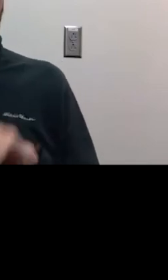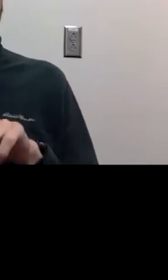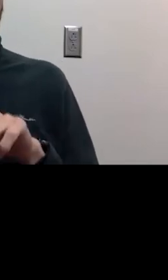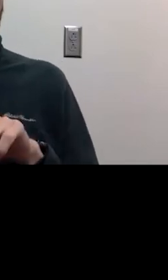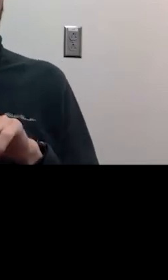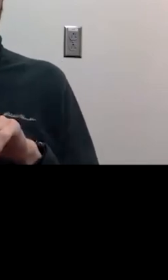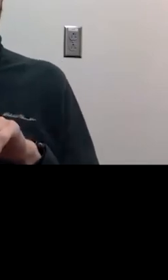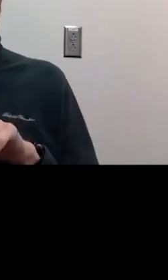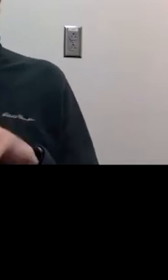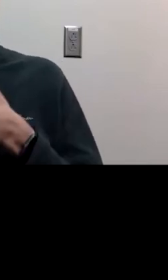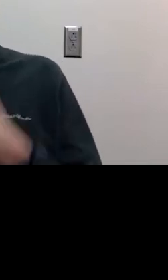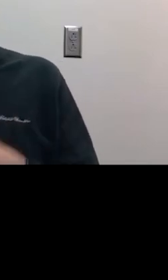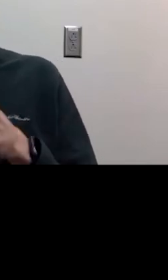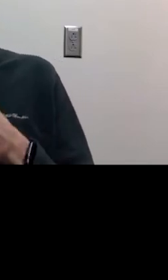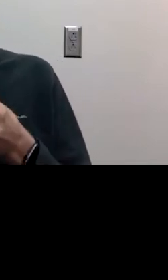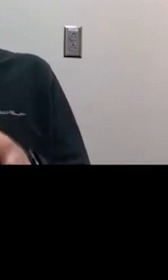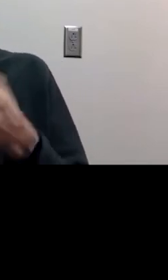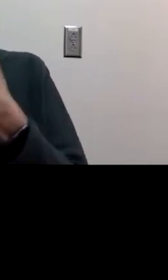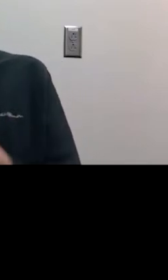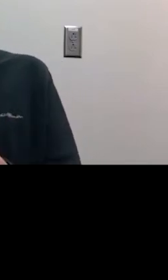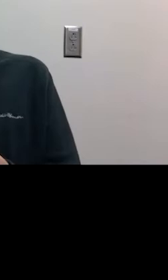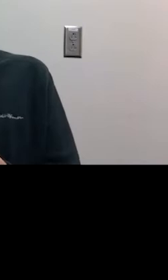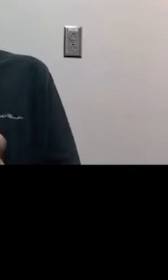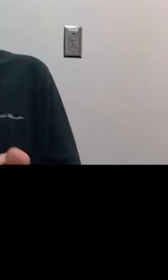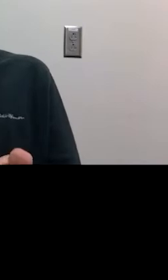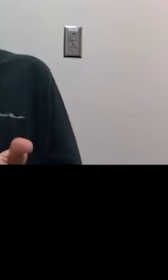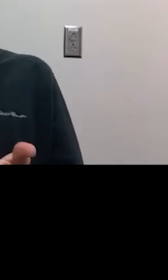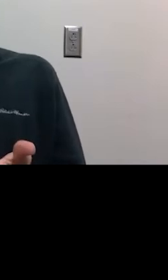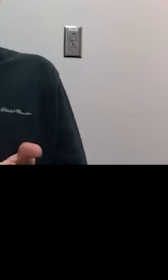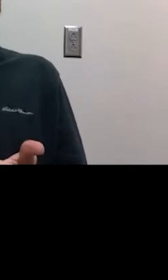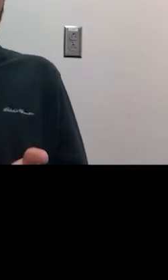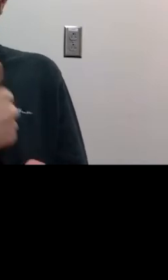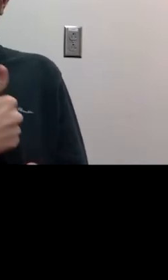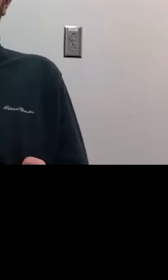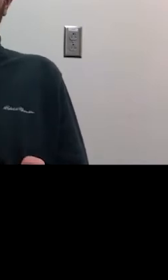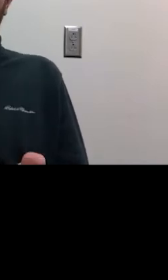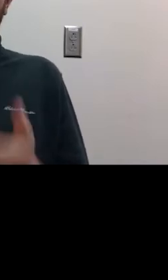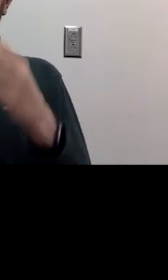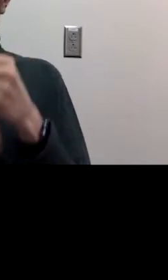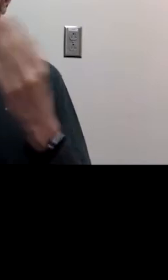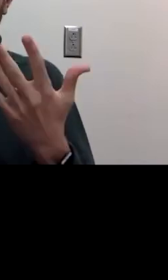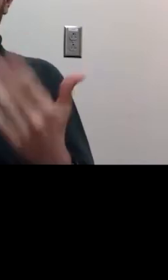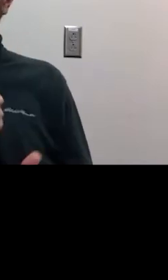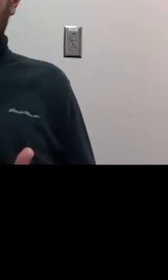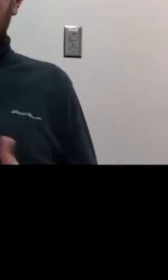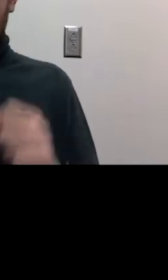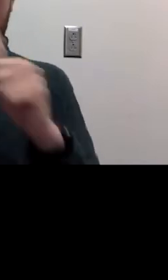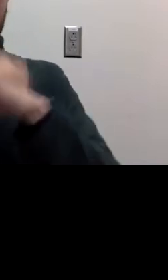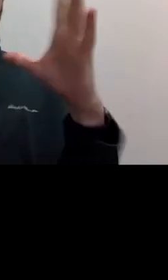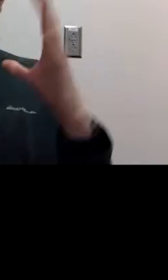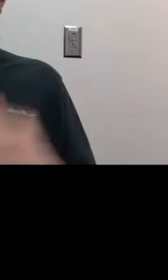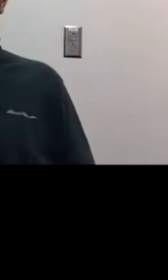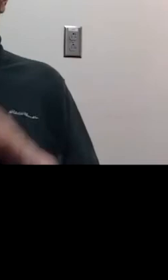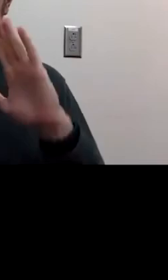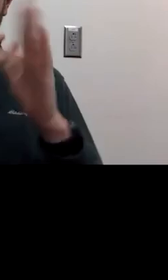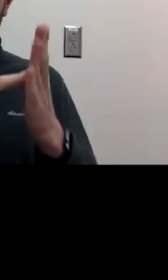distrust. If we're gonna, even if we're gonna add this, what we think is very well-intentioned social care work to the array of